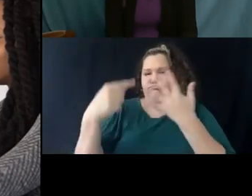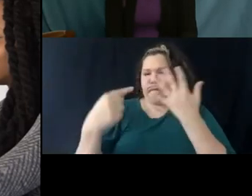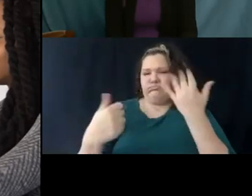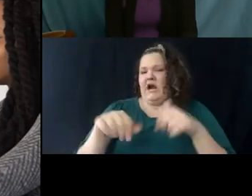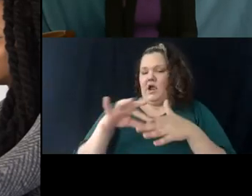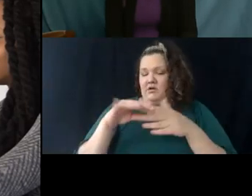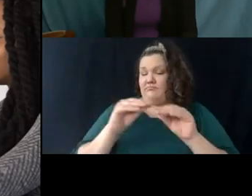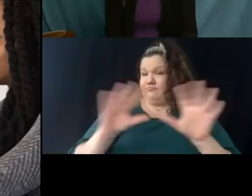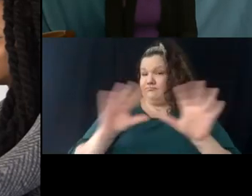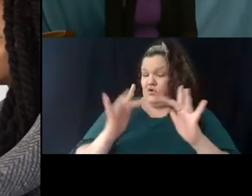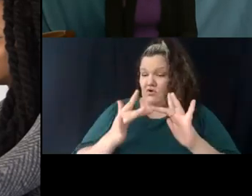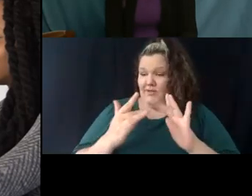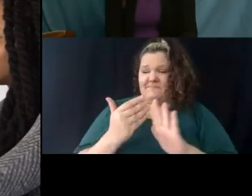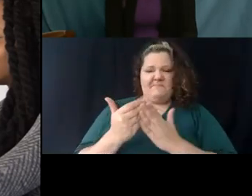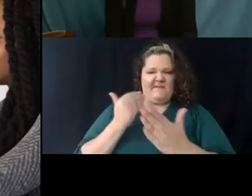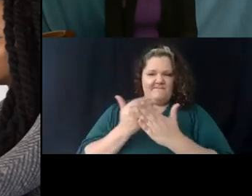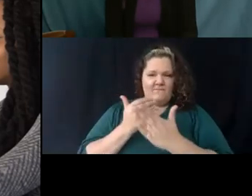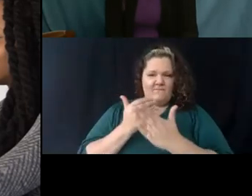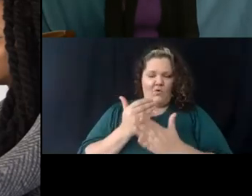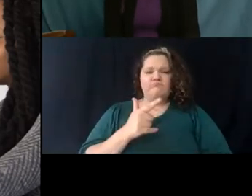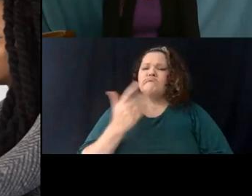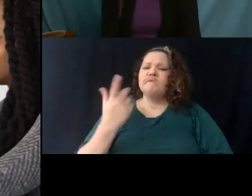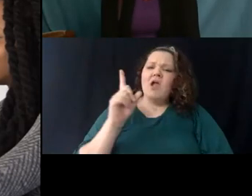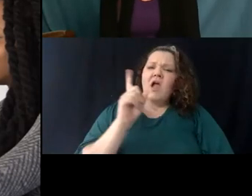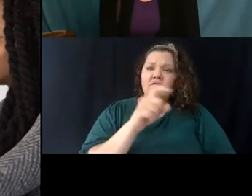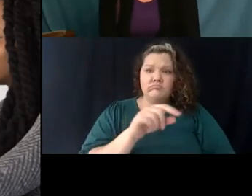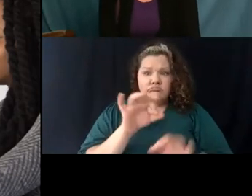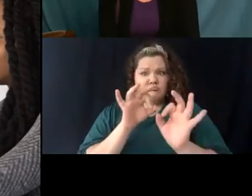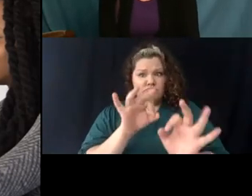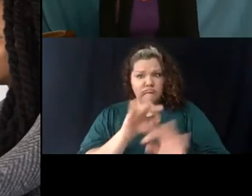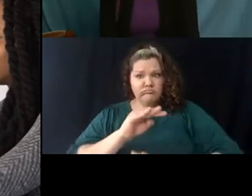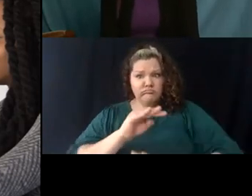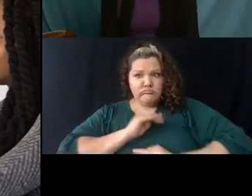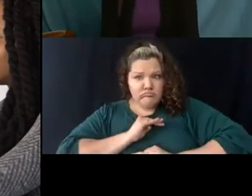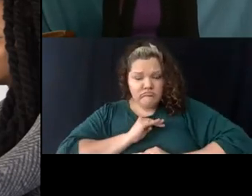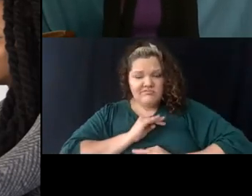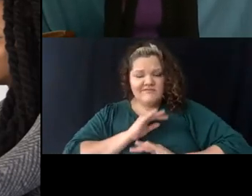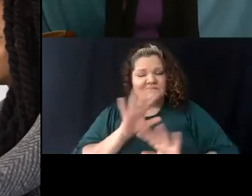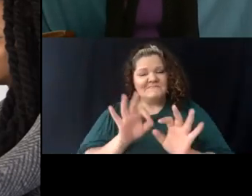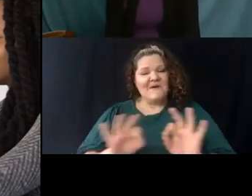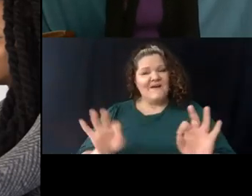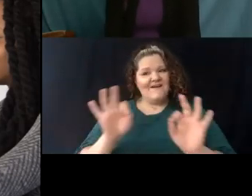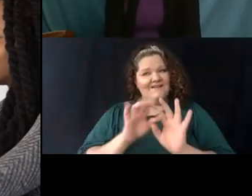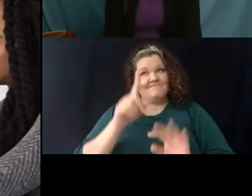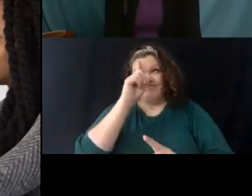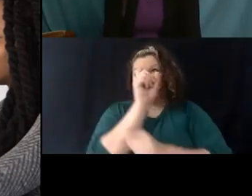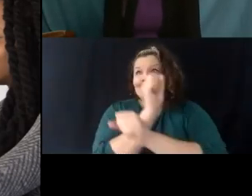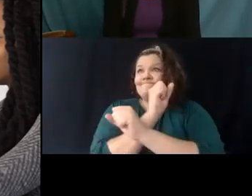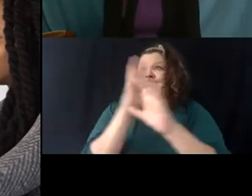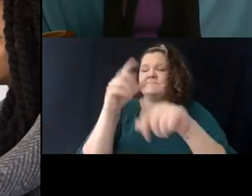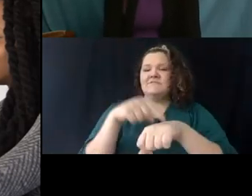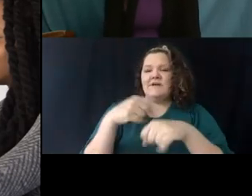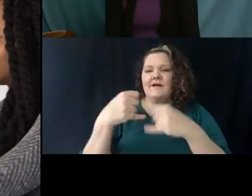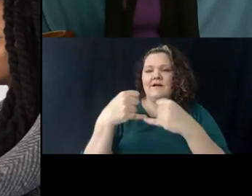And really, once you've created that content, whatever that content may be, this consultation can continue to that